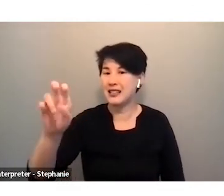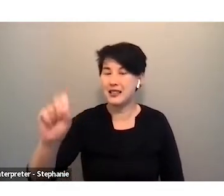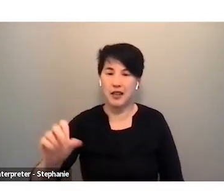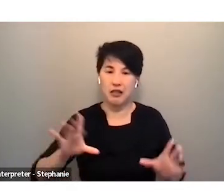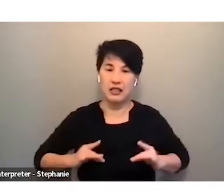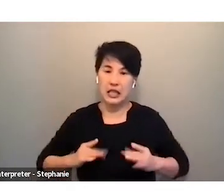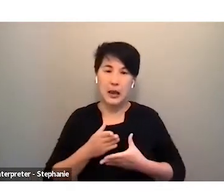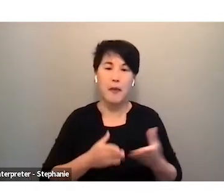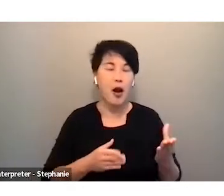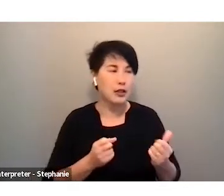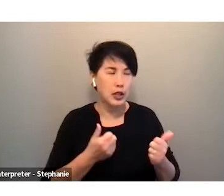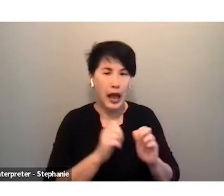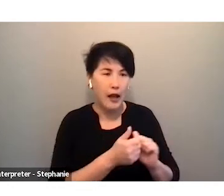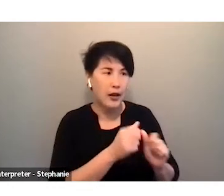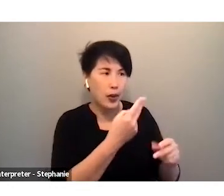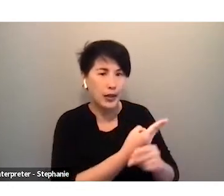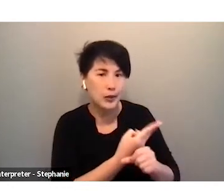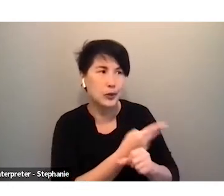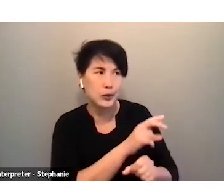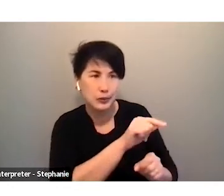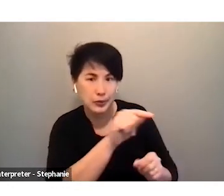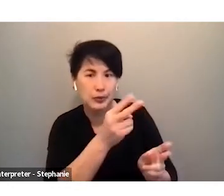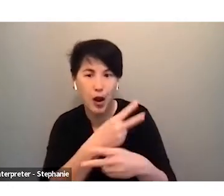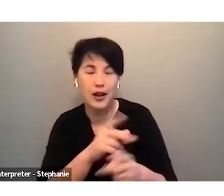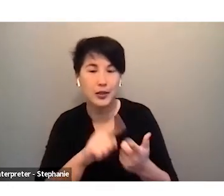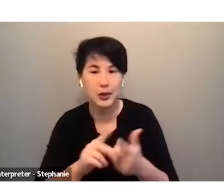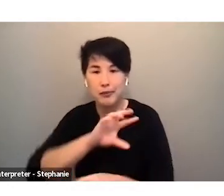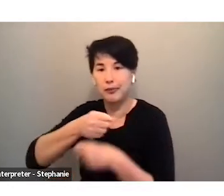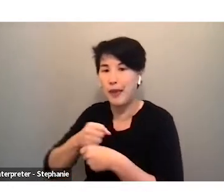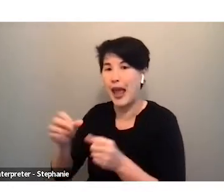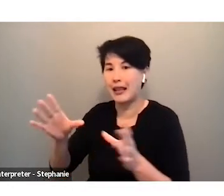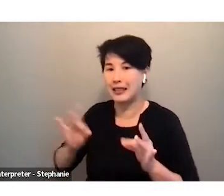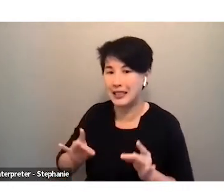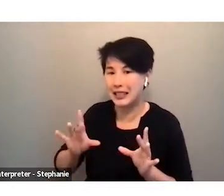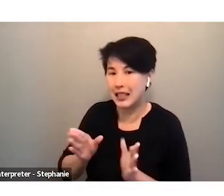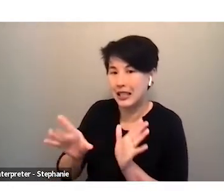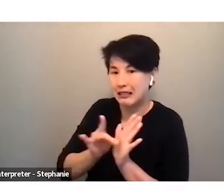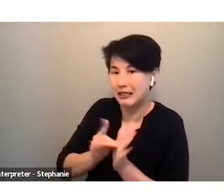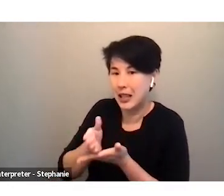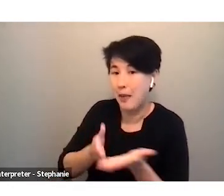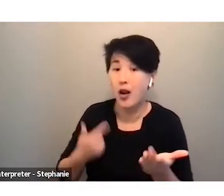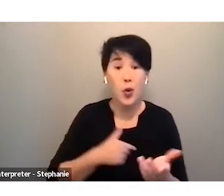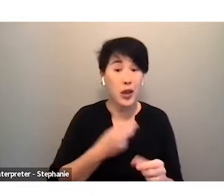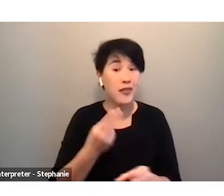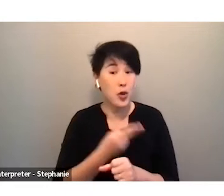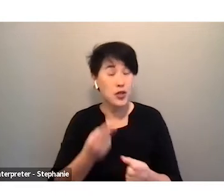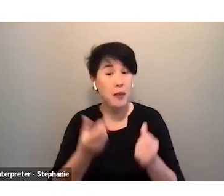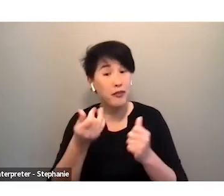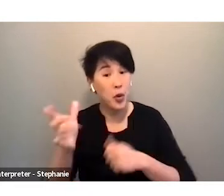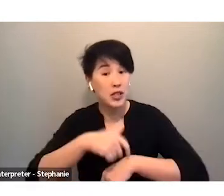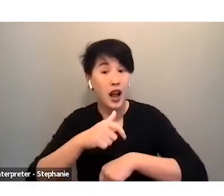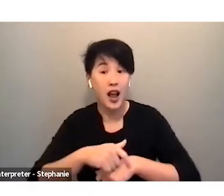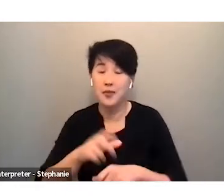product. But then when you're done with your wasty pasty, after a few uses, we've worn them multiple times, so they do last more